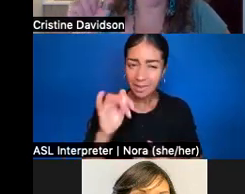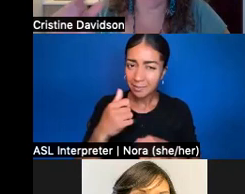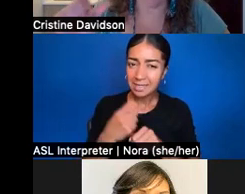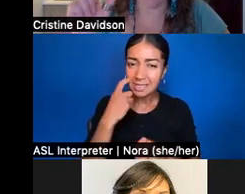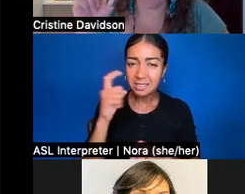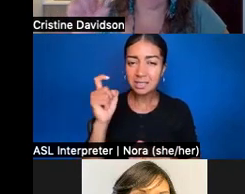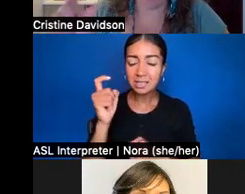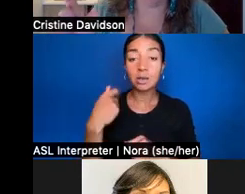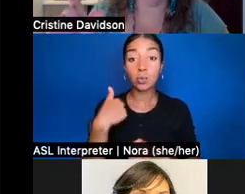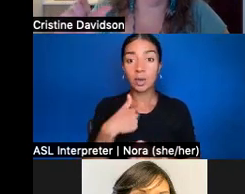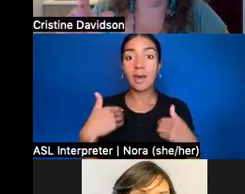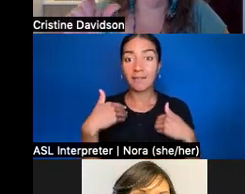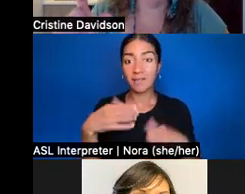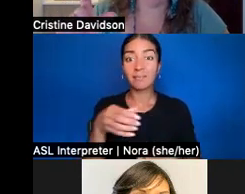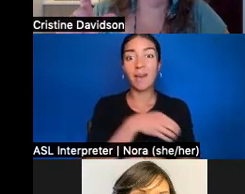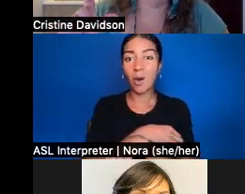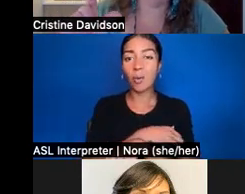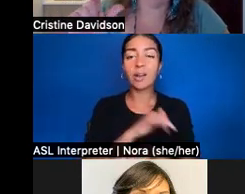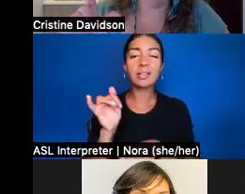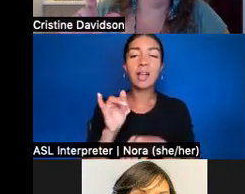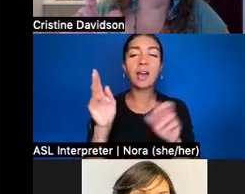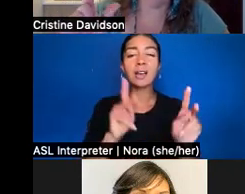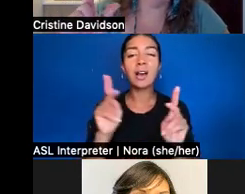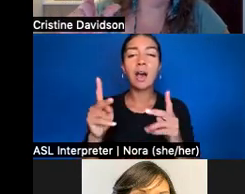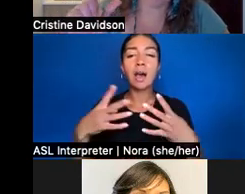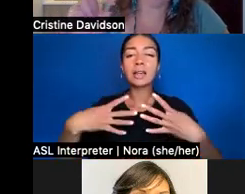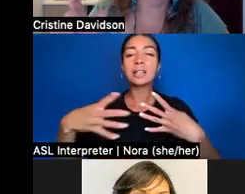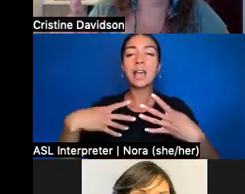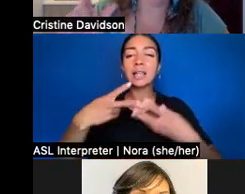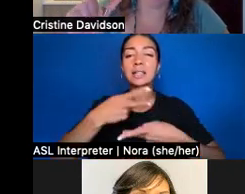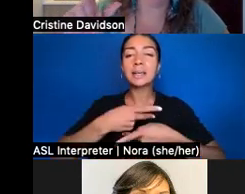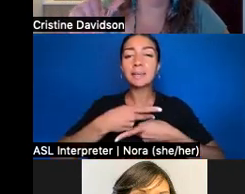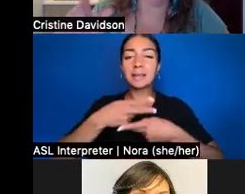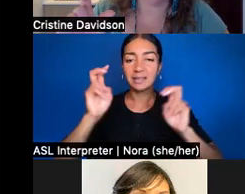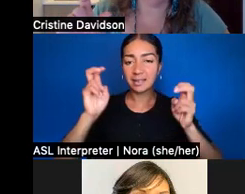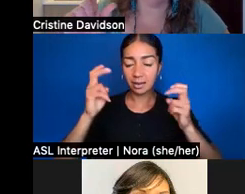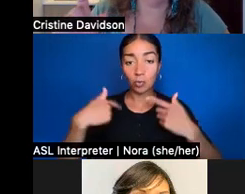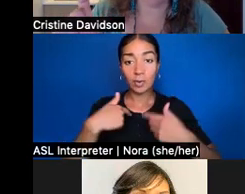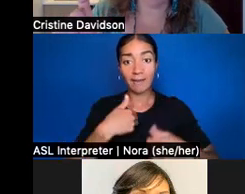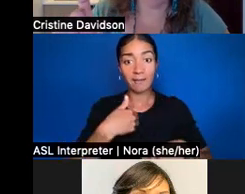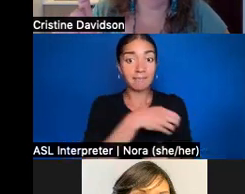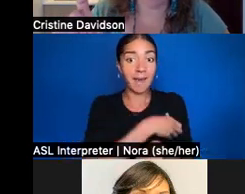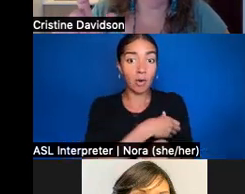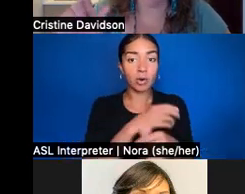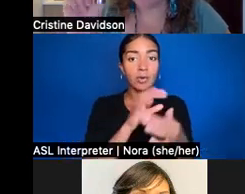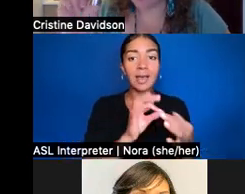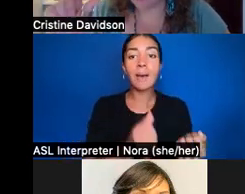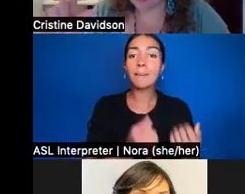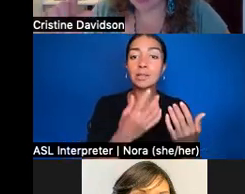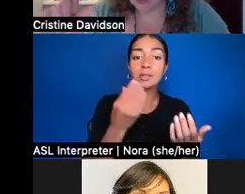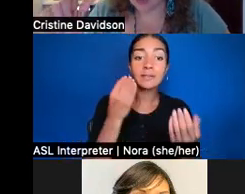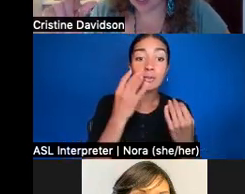power, a gatekeeping power in the information that we collect on a person that we're working with.